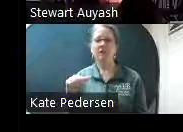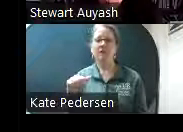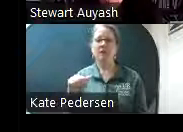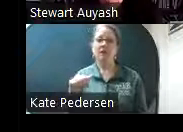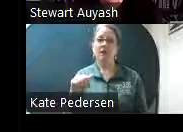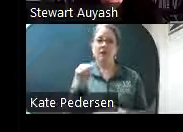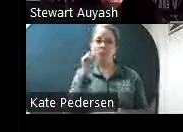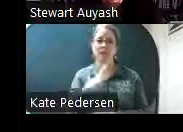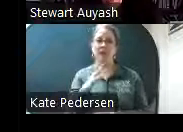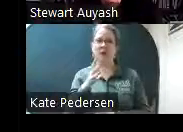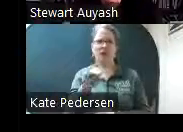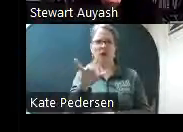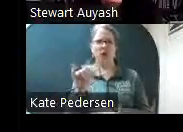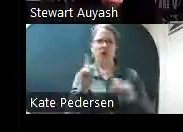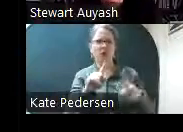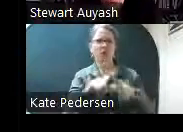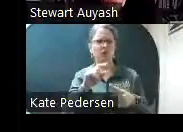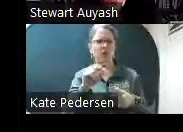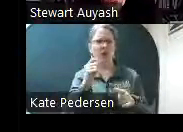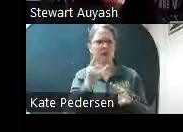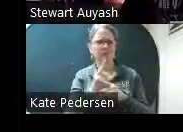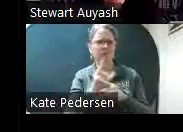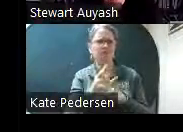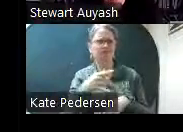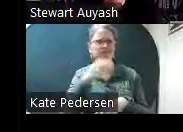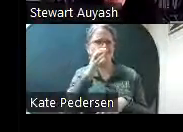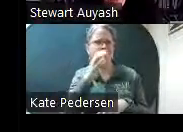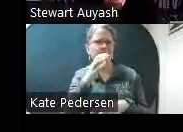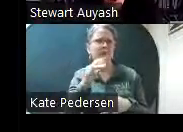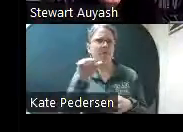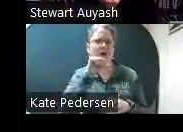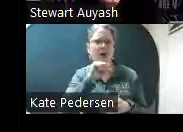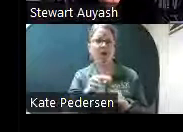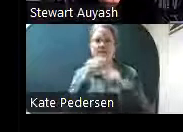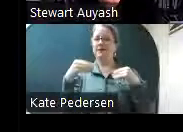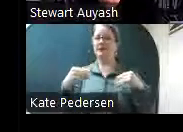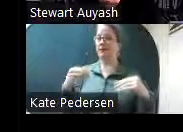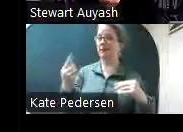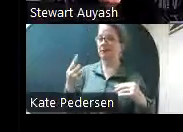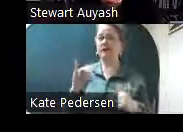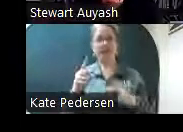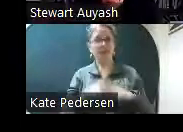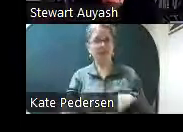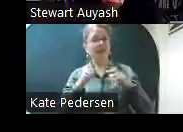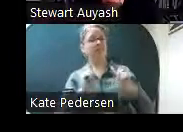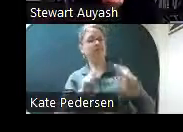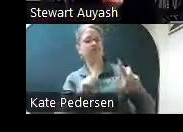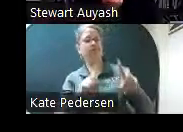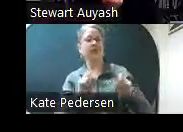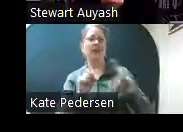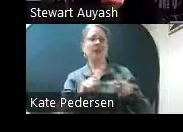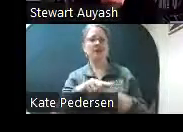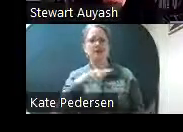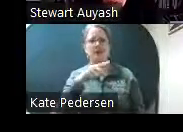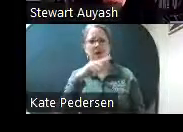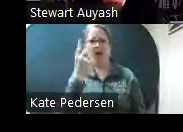went to saloons before then, unless they were selling something, actually started going to saloons. They went to the Blind Pigs, they went to